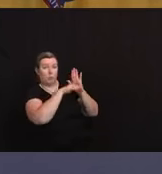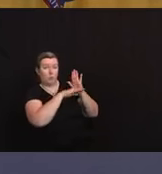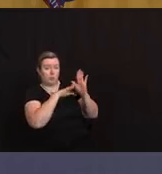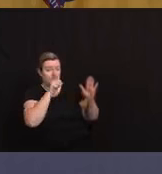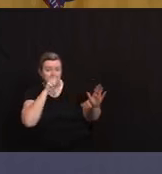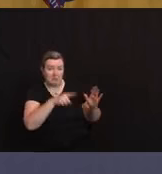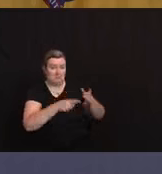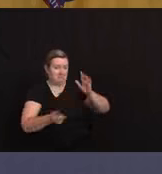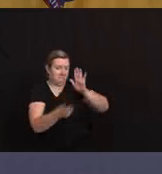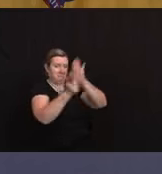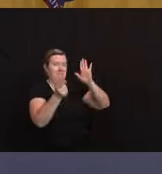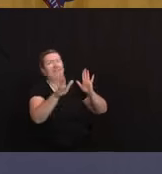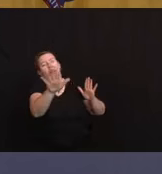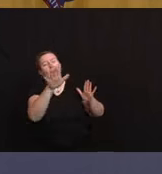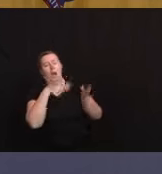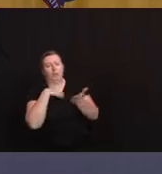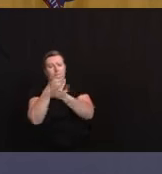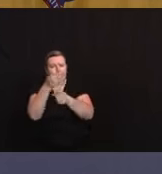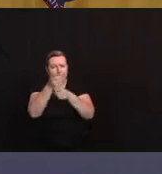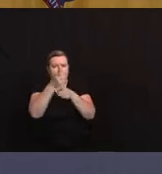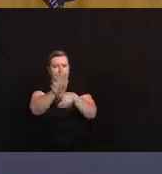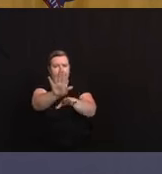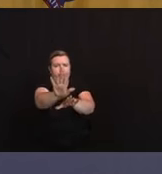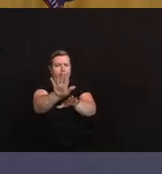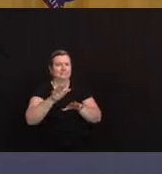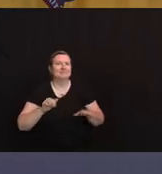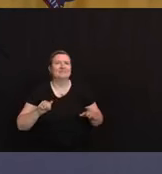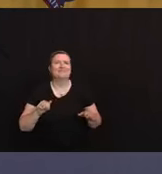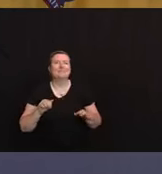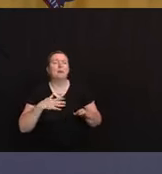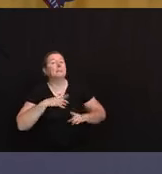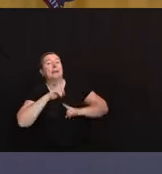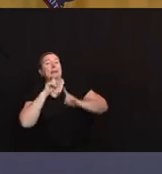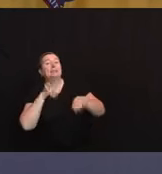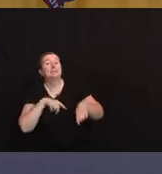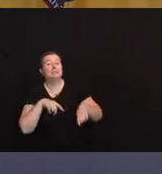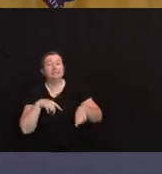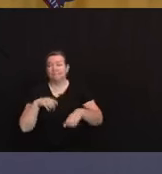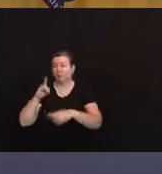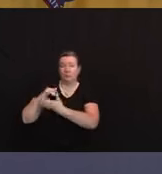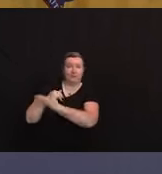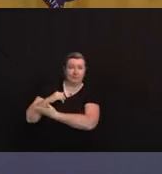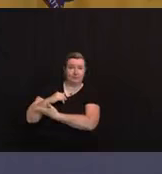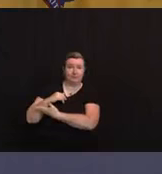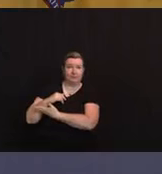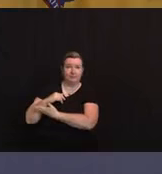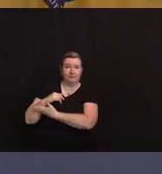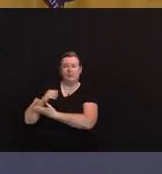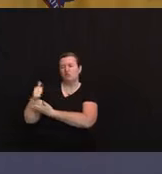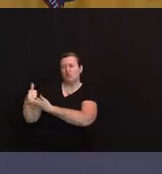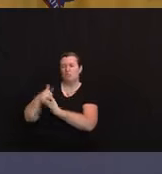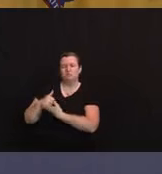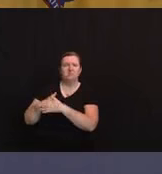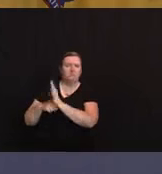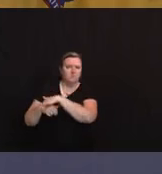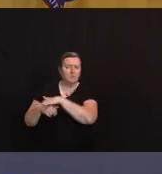I'll give you my answer, and Judy, on a couple of these, and you should jump in.